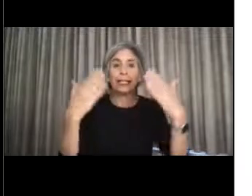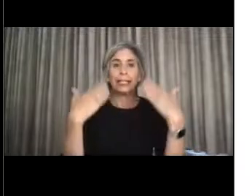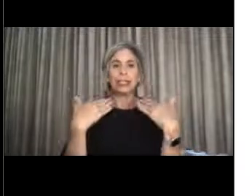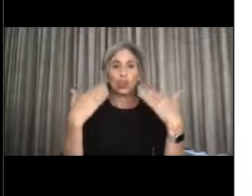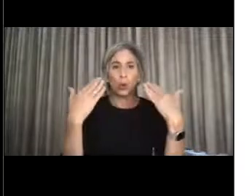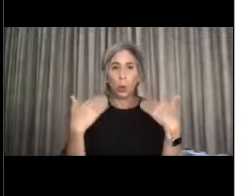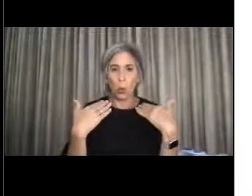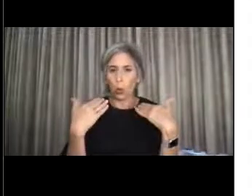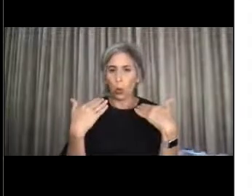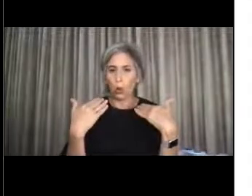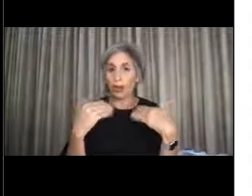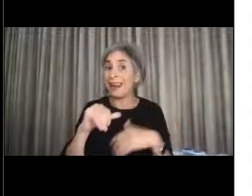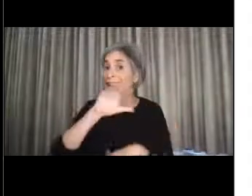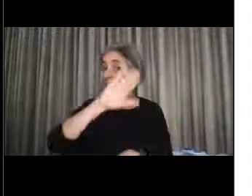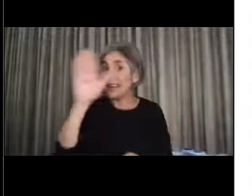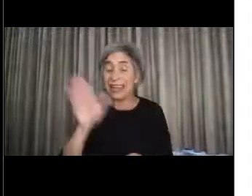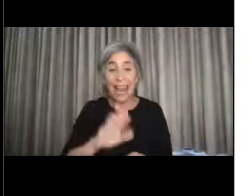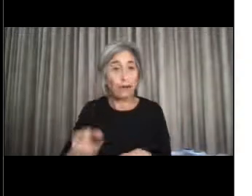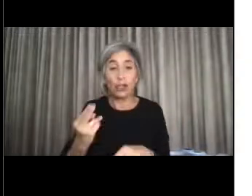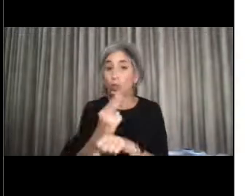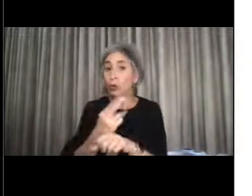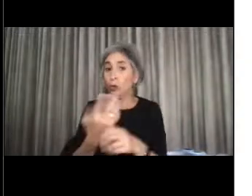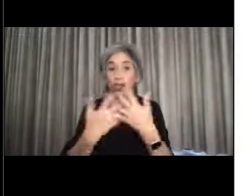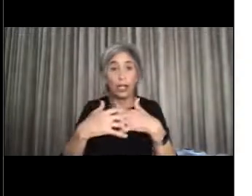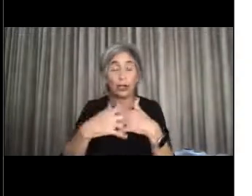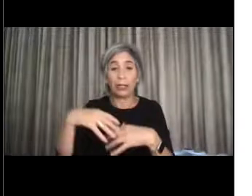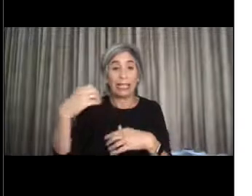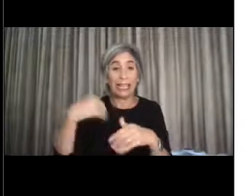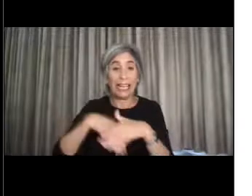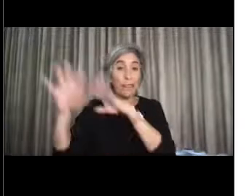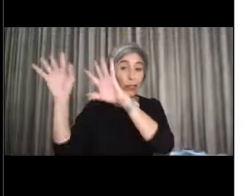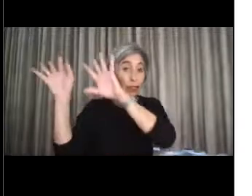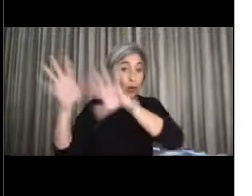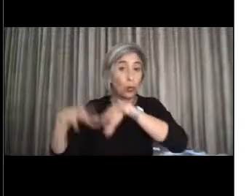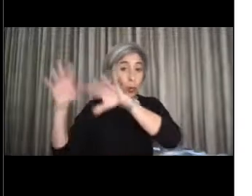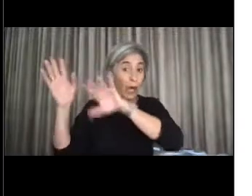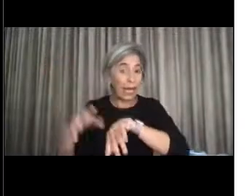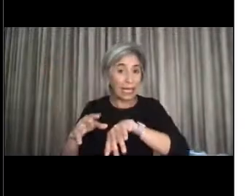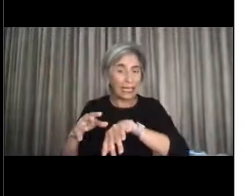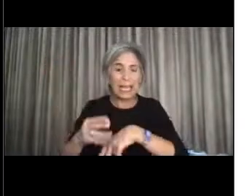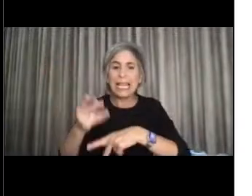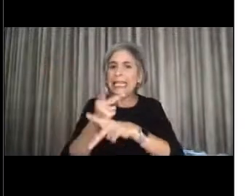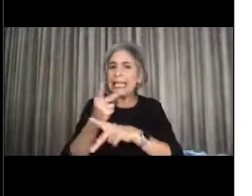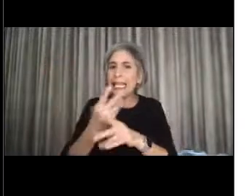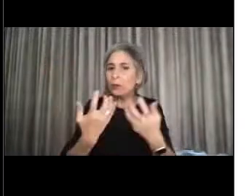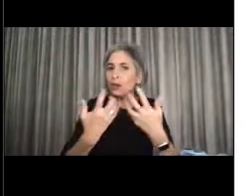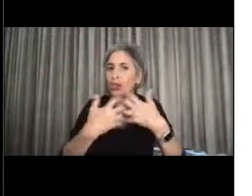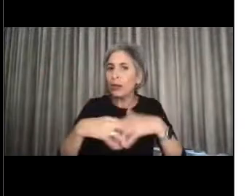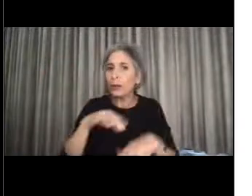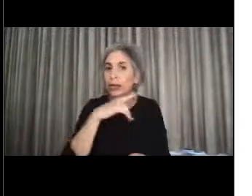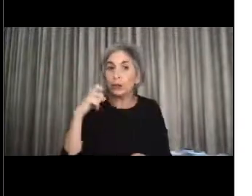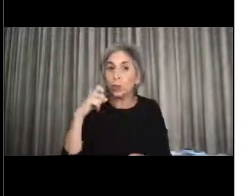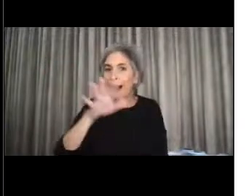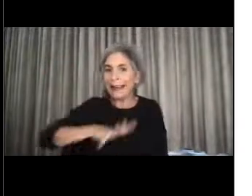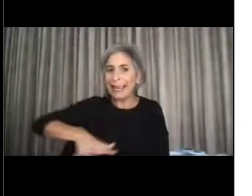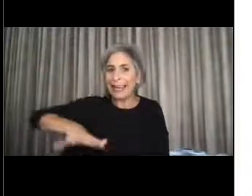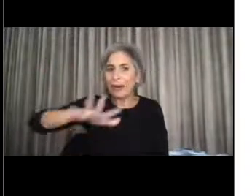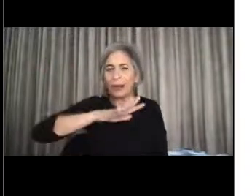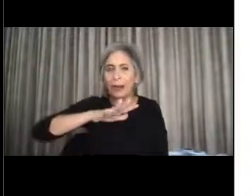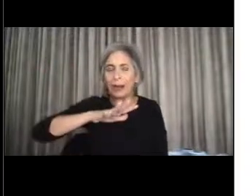Never run a generator in the rain. Place generator either in a dry area or under an